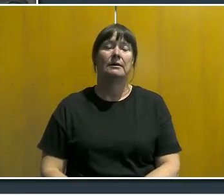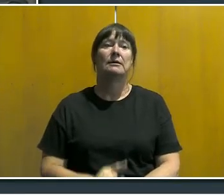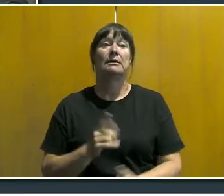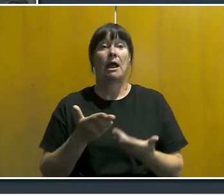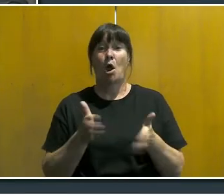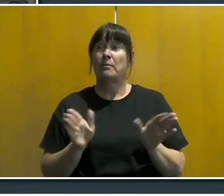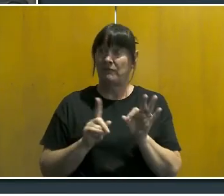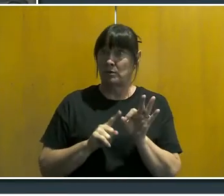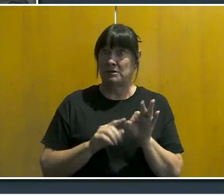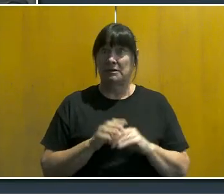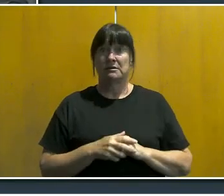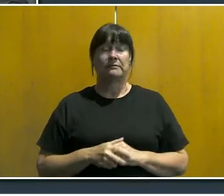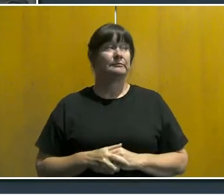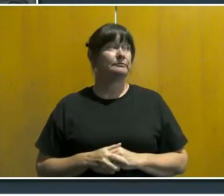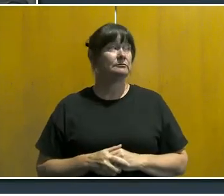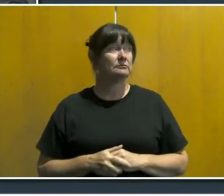for questions.